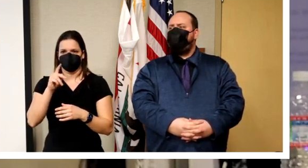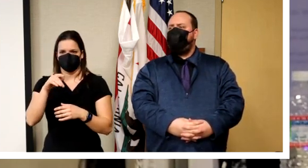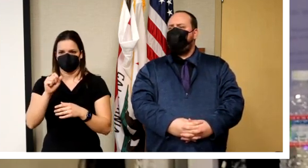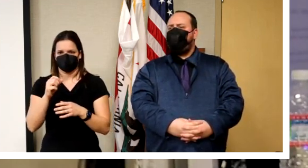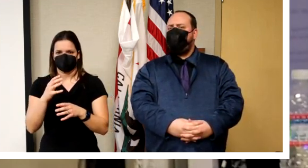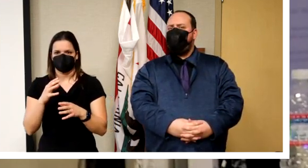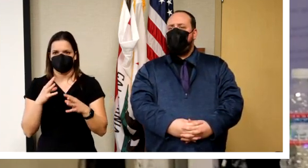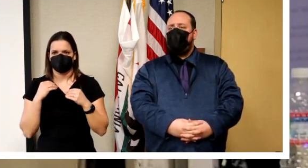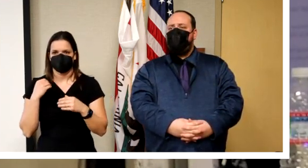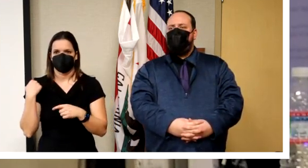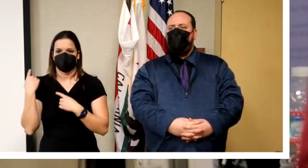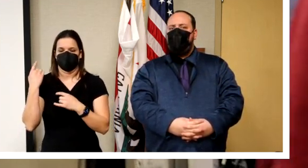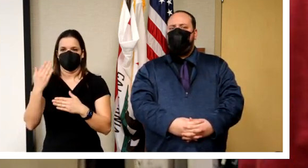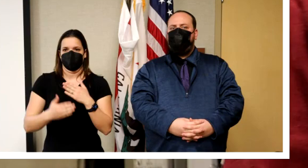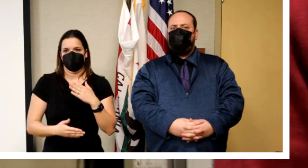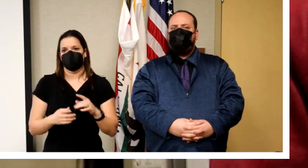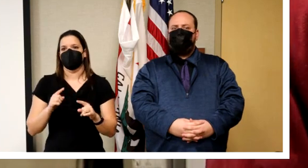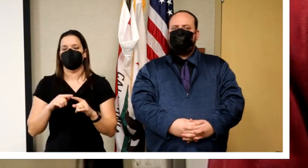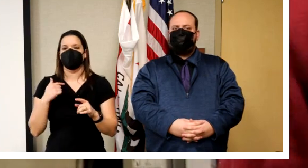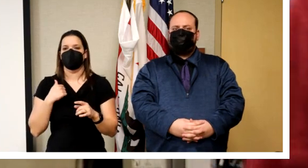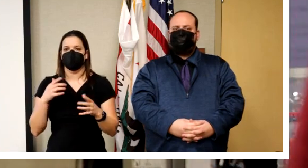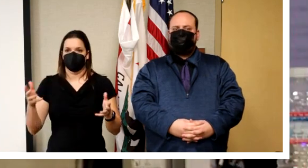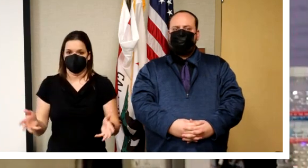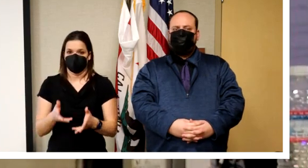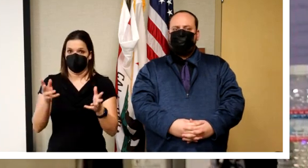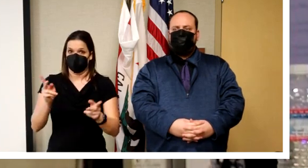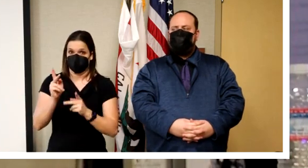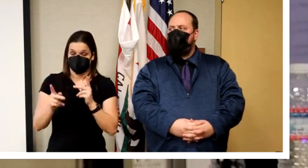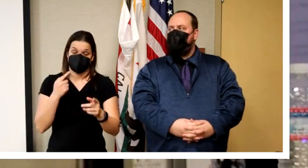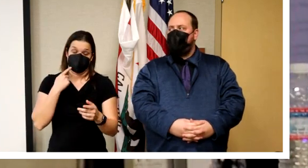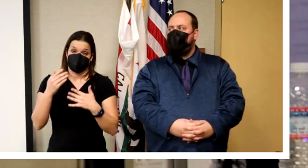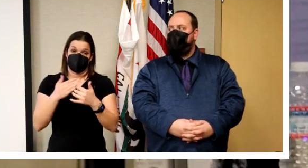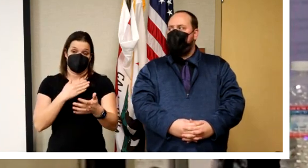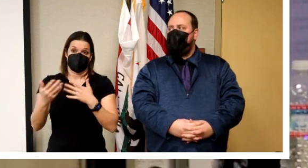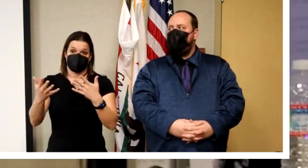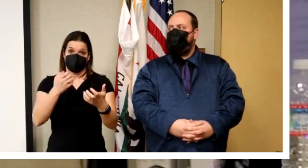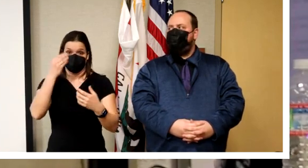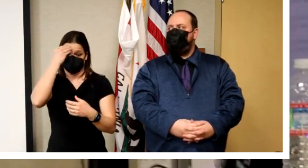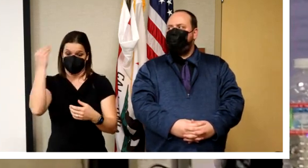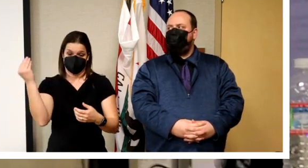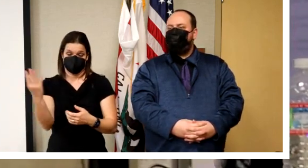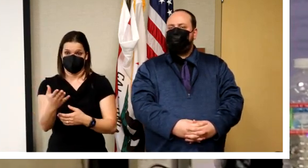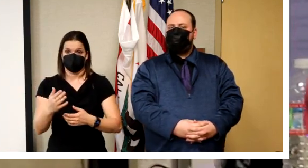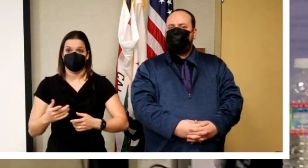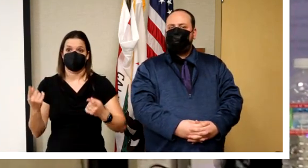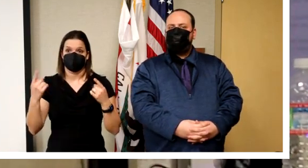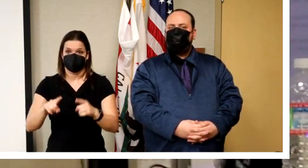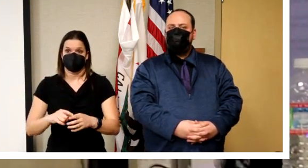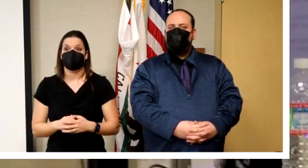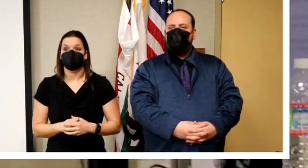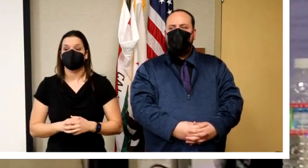right up to the very end, just so you know. You can say whatever you want, sir, but I'm just telling you the way it's going to work.